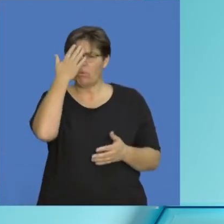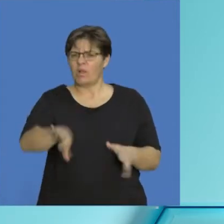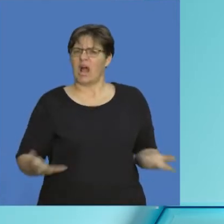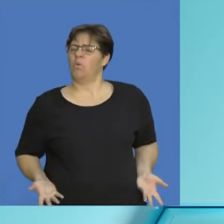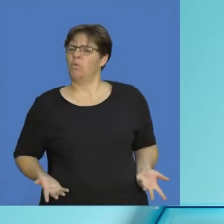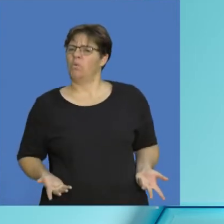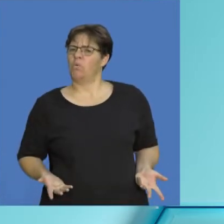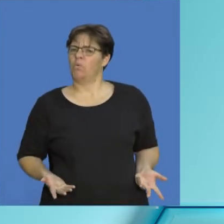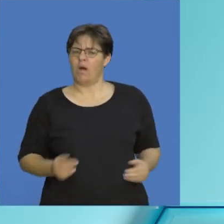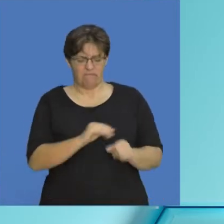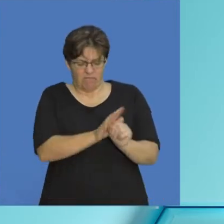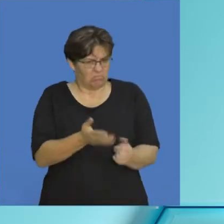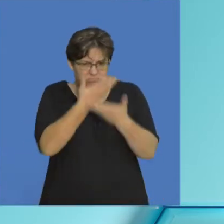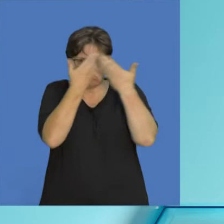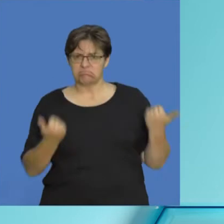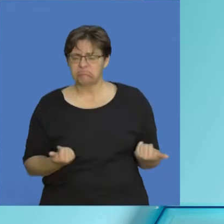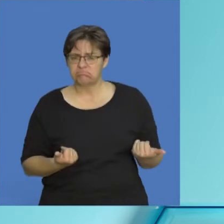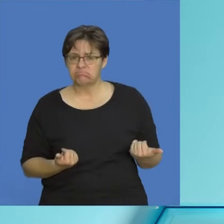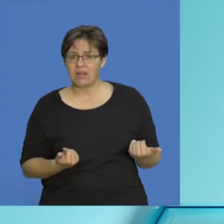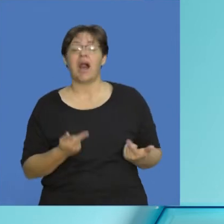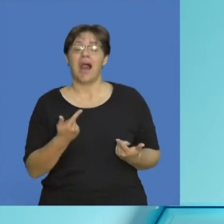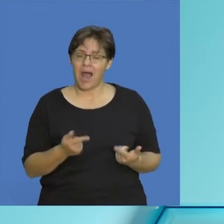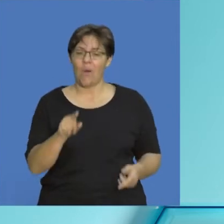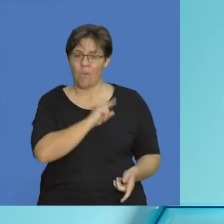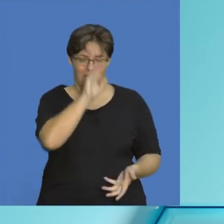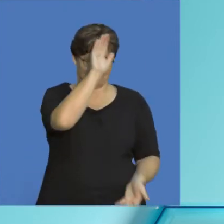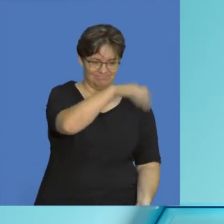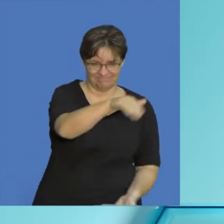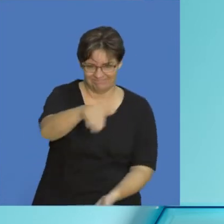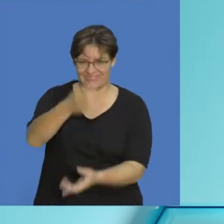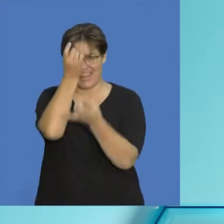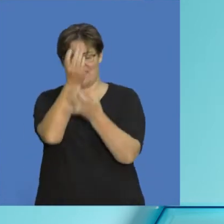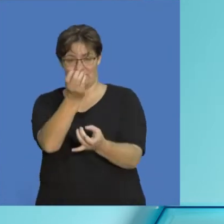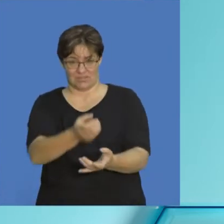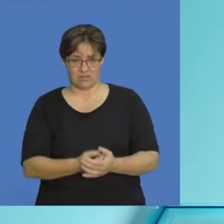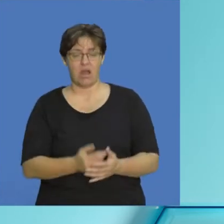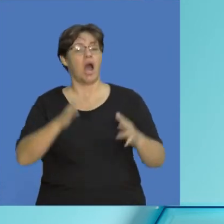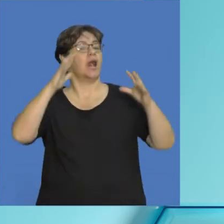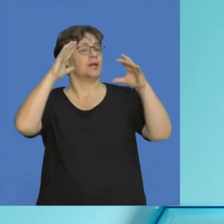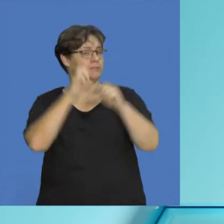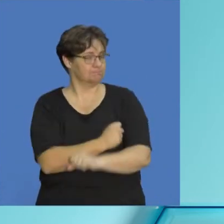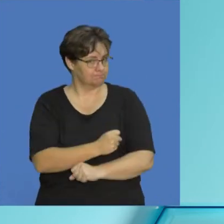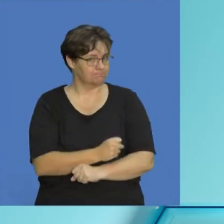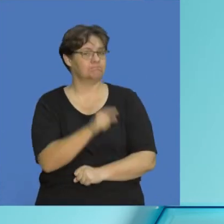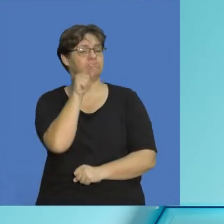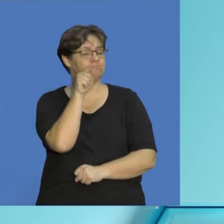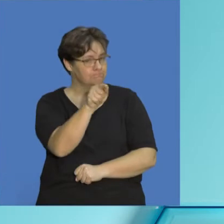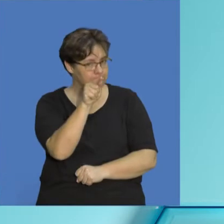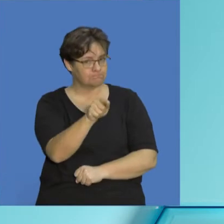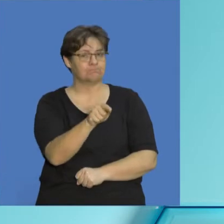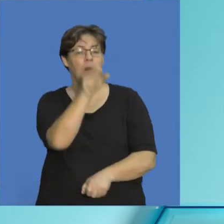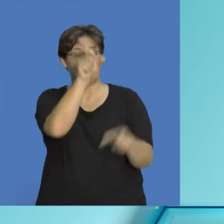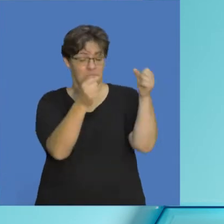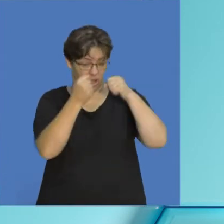don't know the virus. It was based on data collected that, oh, this is the trend we